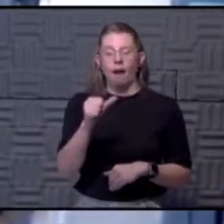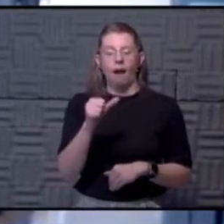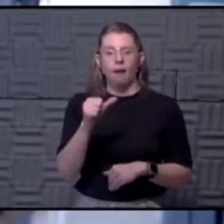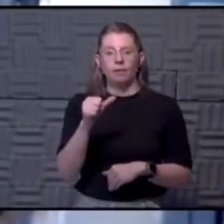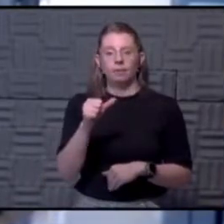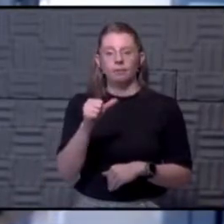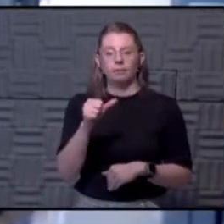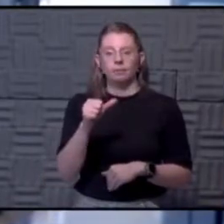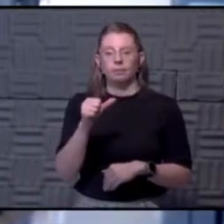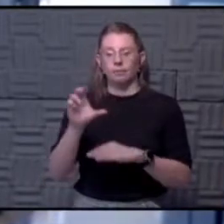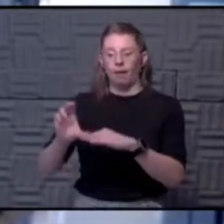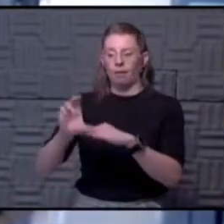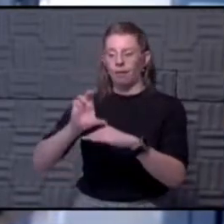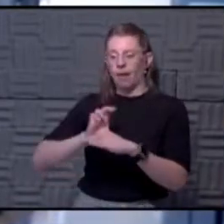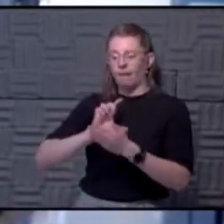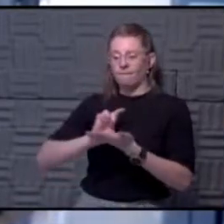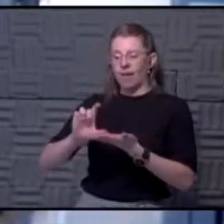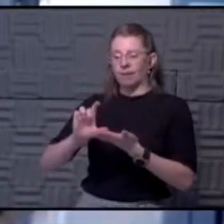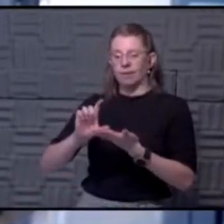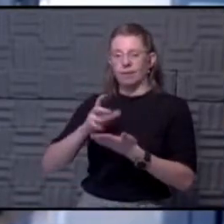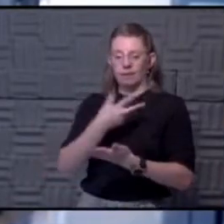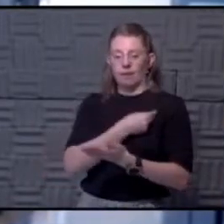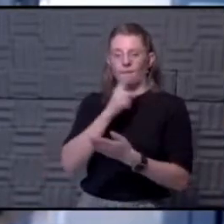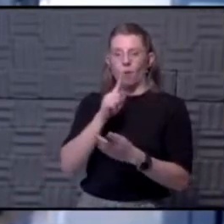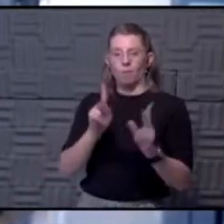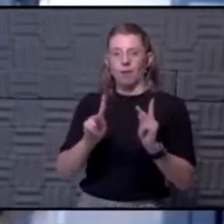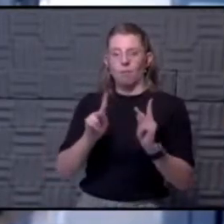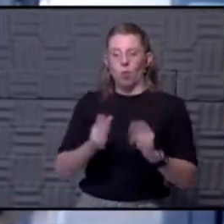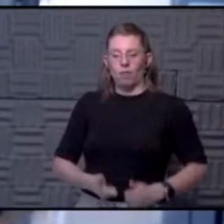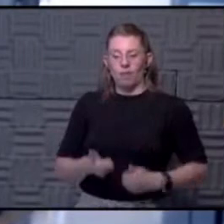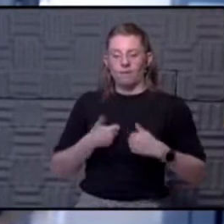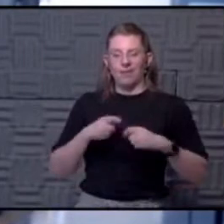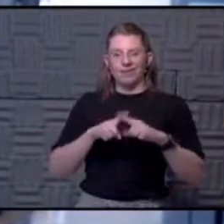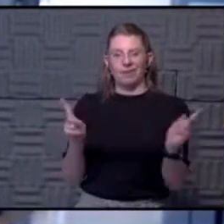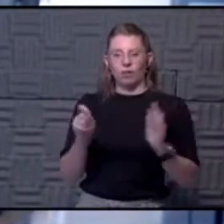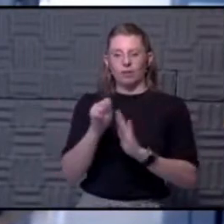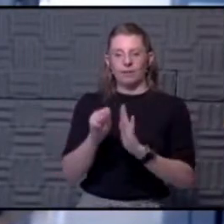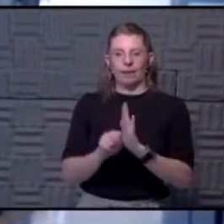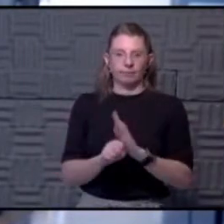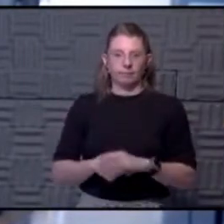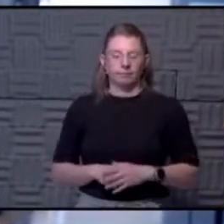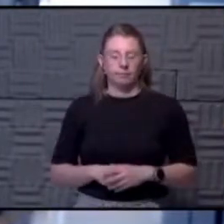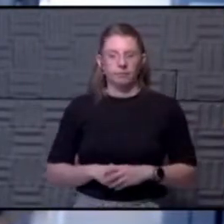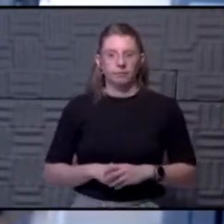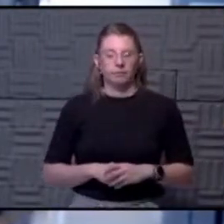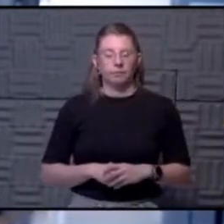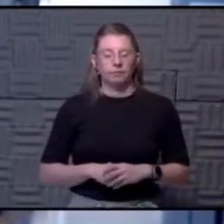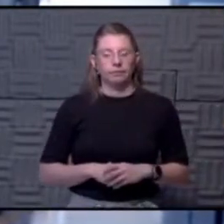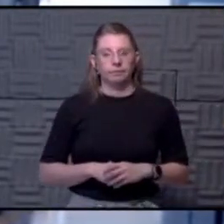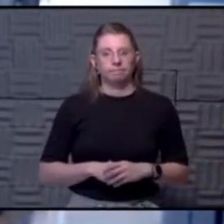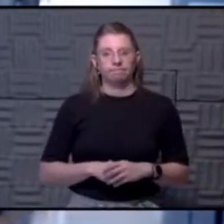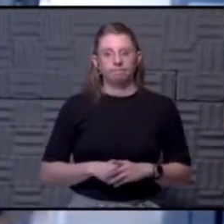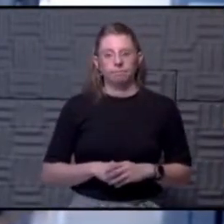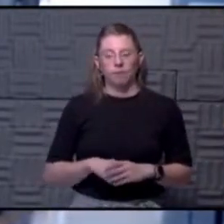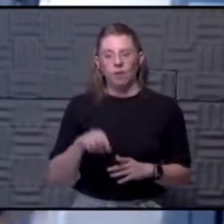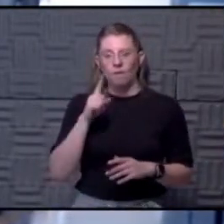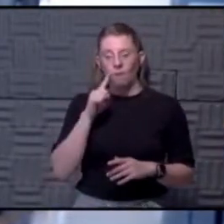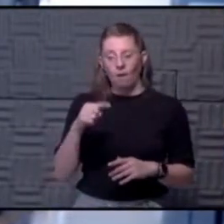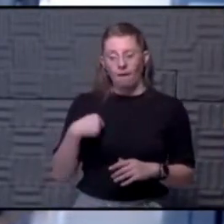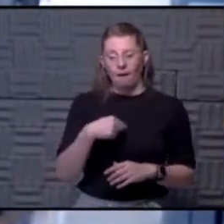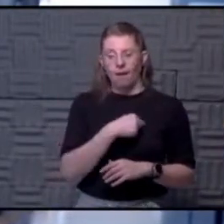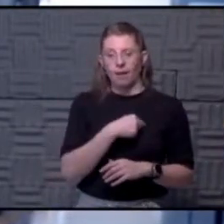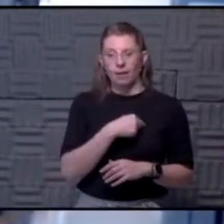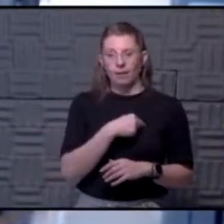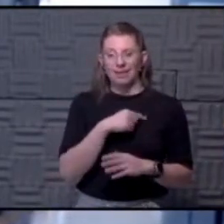allocated vaccine for people who live in other states. And it's really, for us, primarily an issue